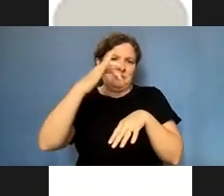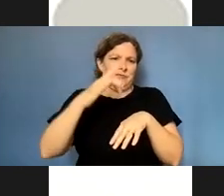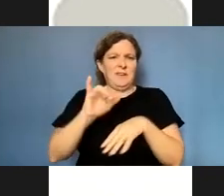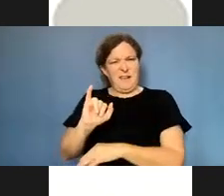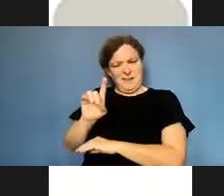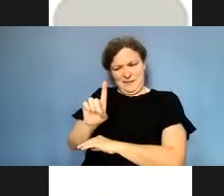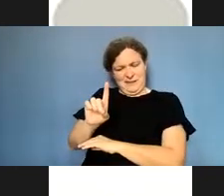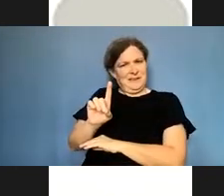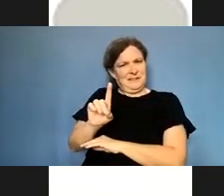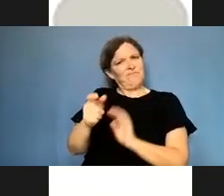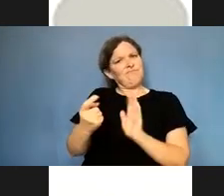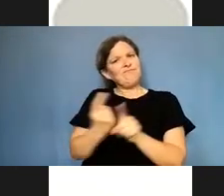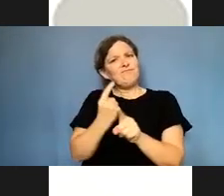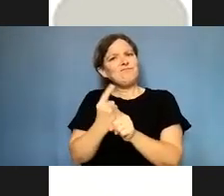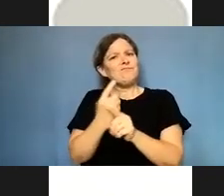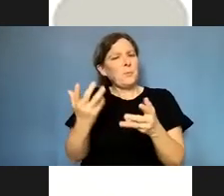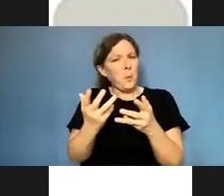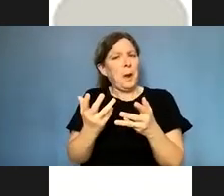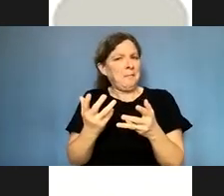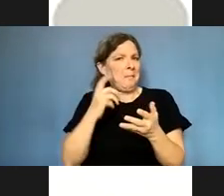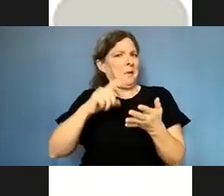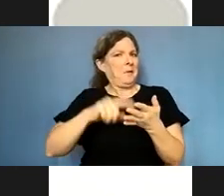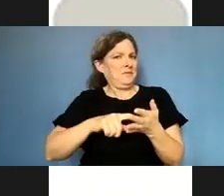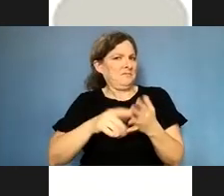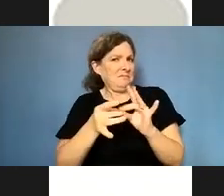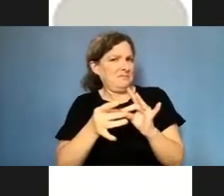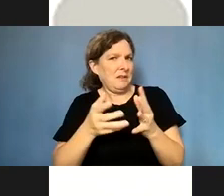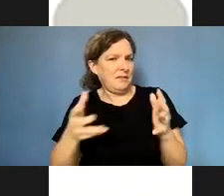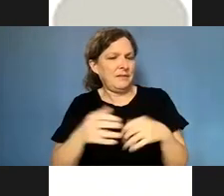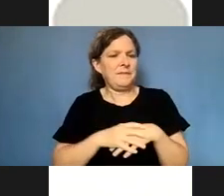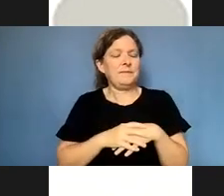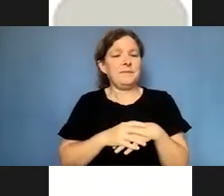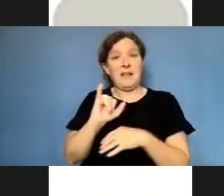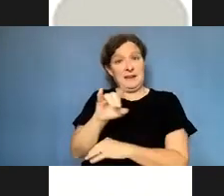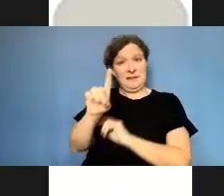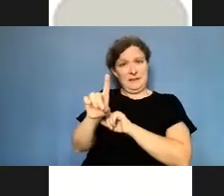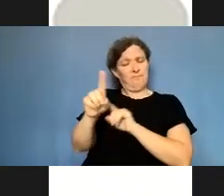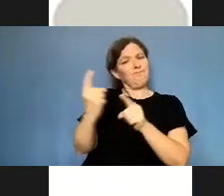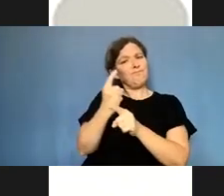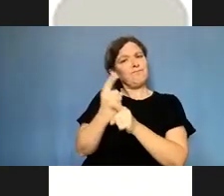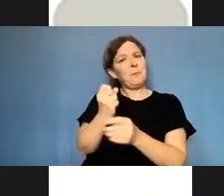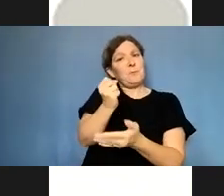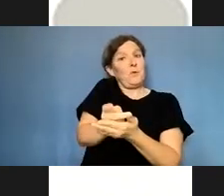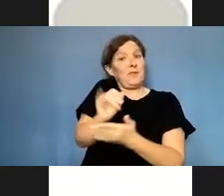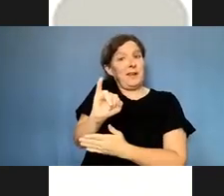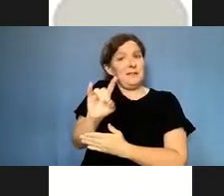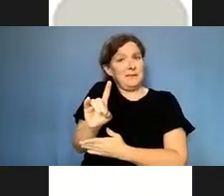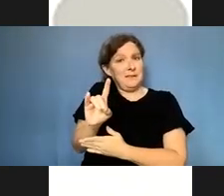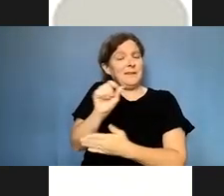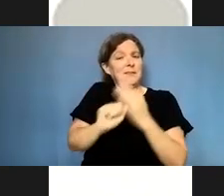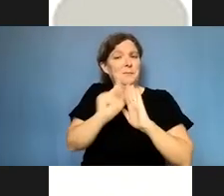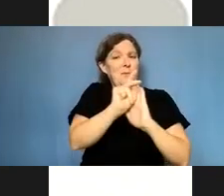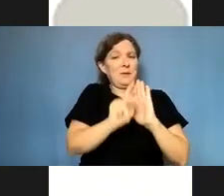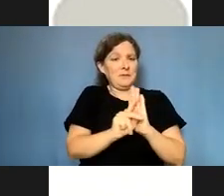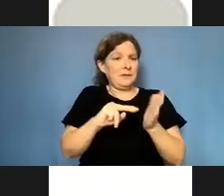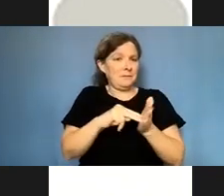ID because there's been a lot of attention to this. So an acceptable form of identification under the policy says that it